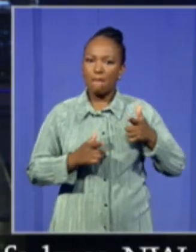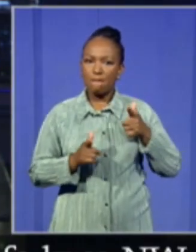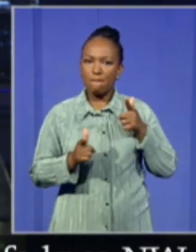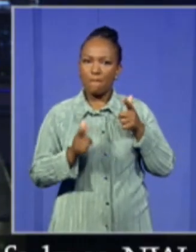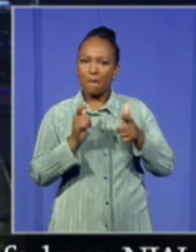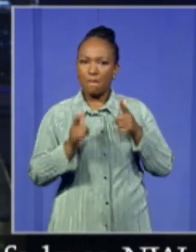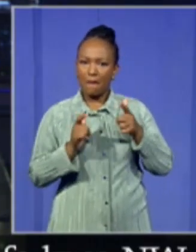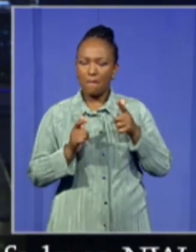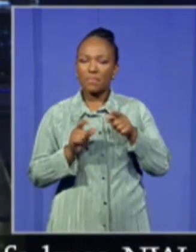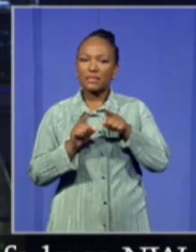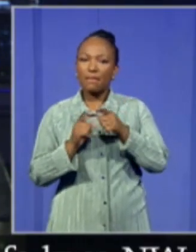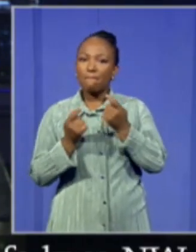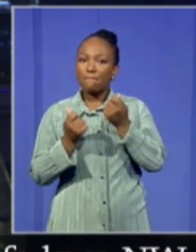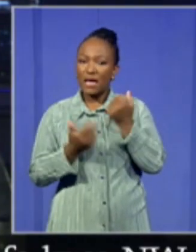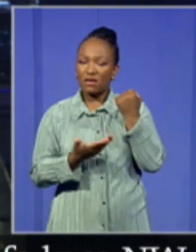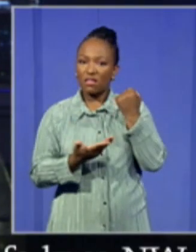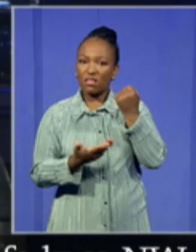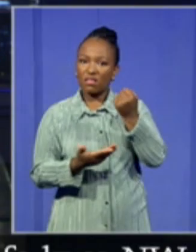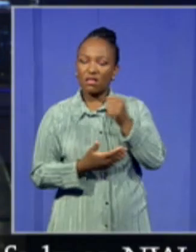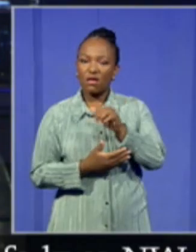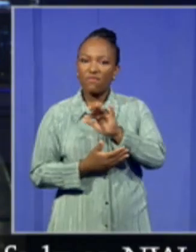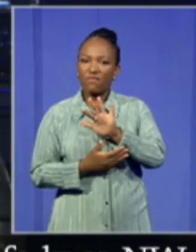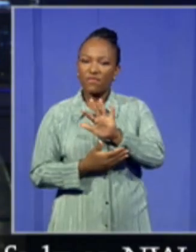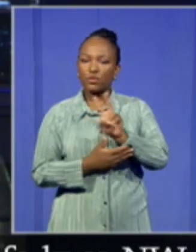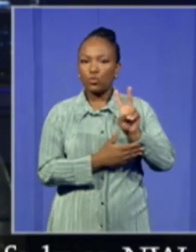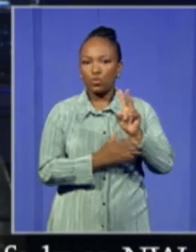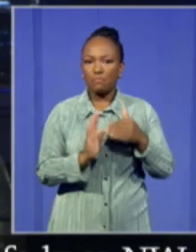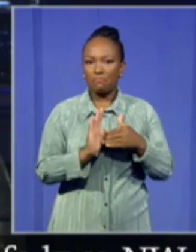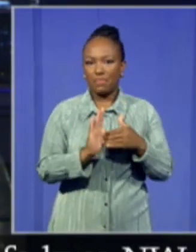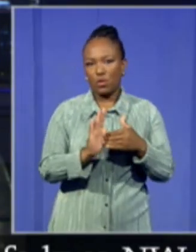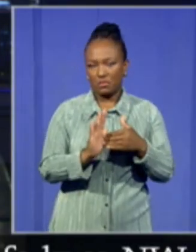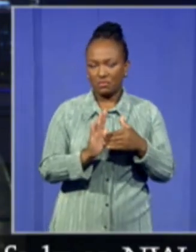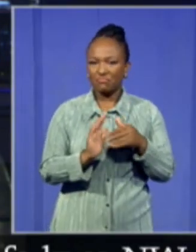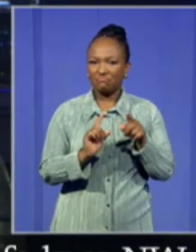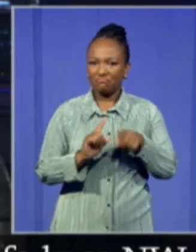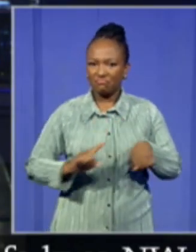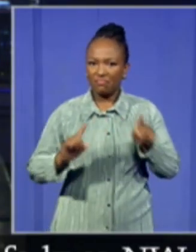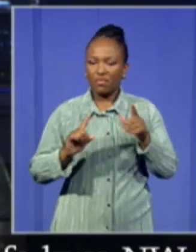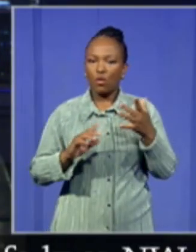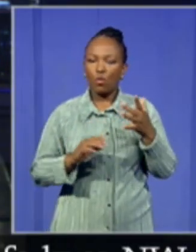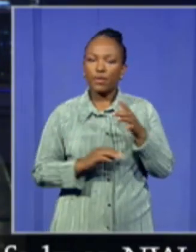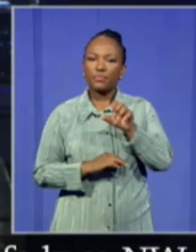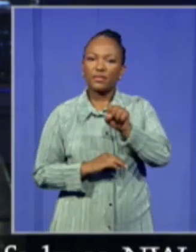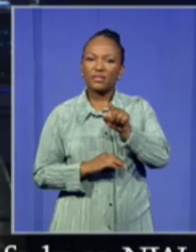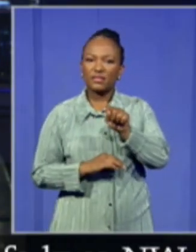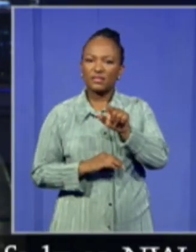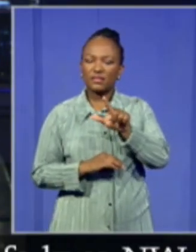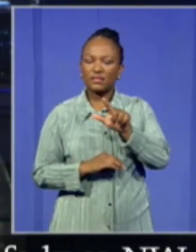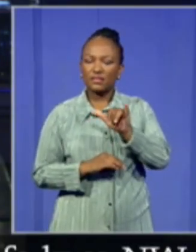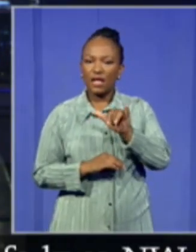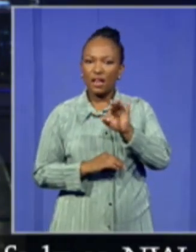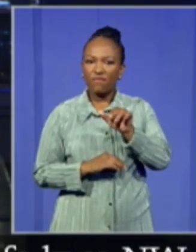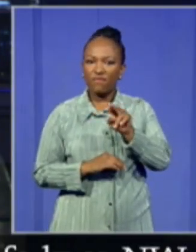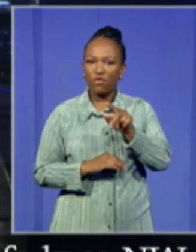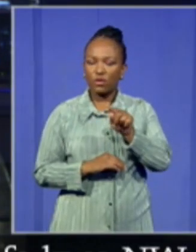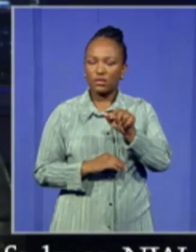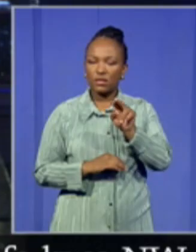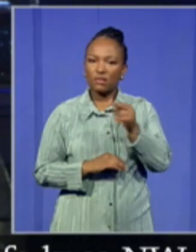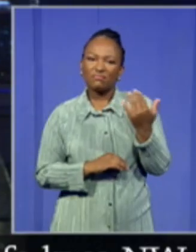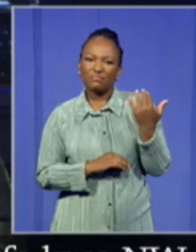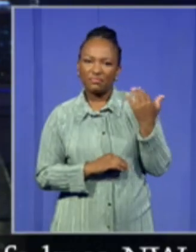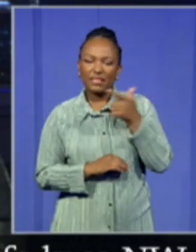di le dimilione di le 52 mo letsholong la gore ba bosenyi kwa Stilfontein go simolola ka Sedimonthole wa